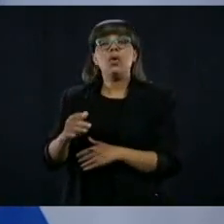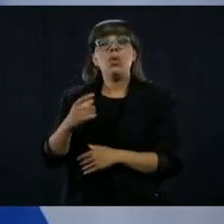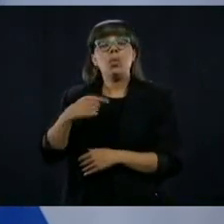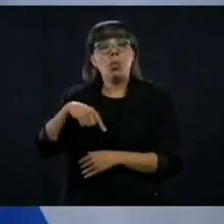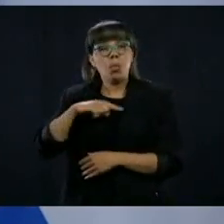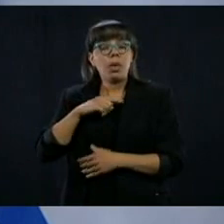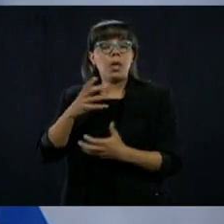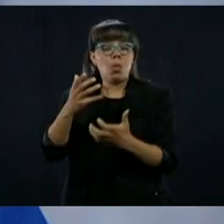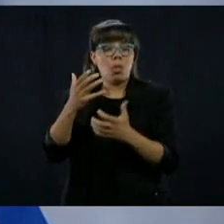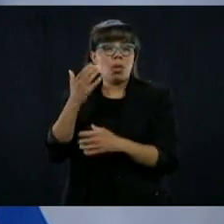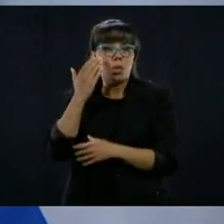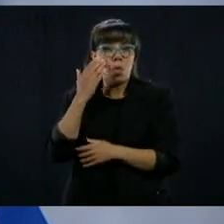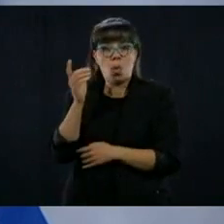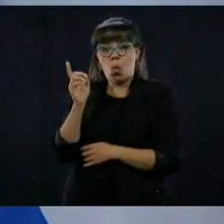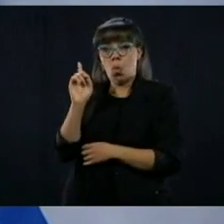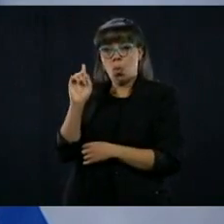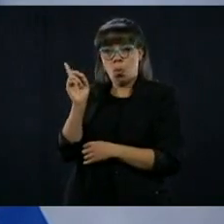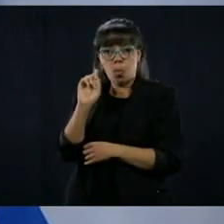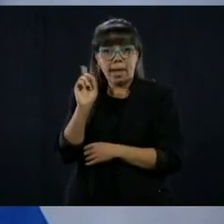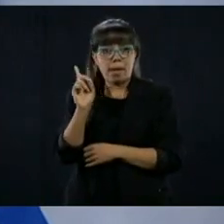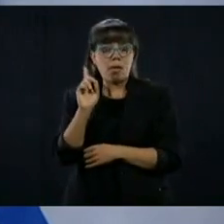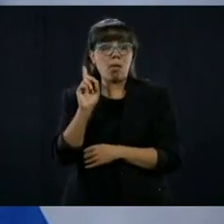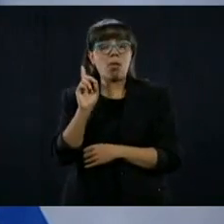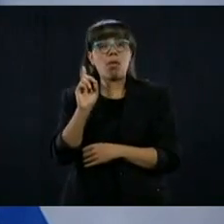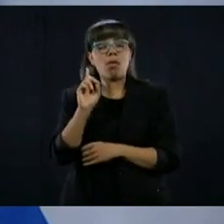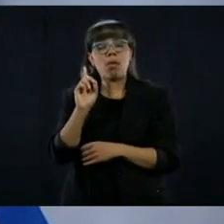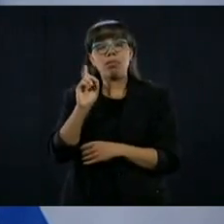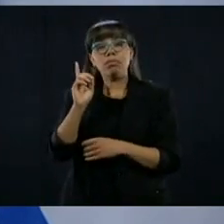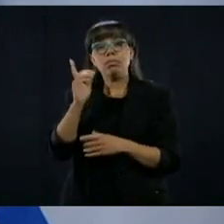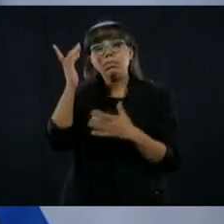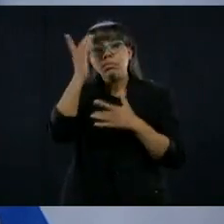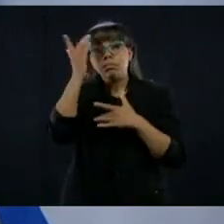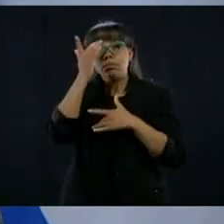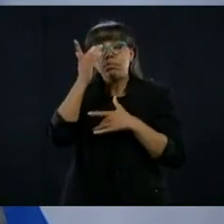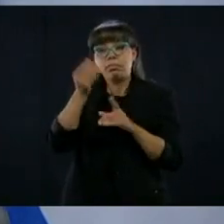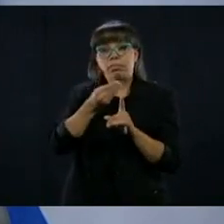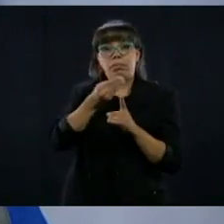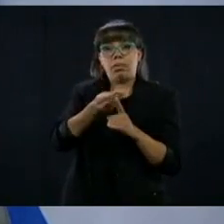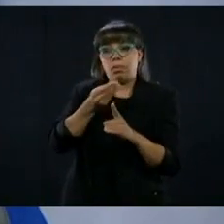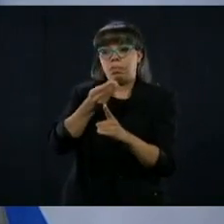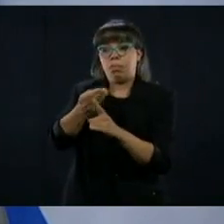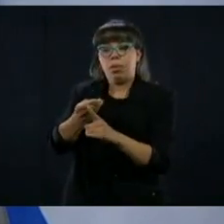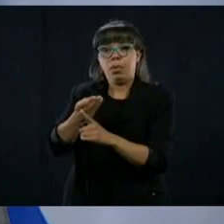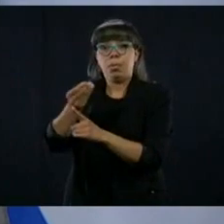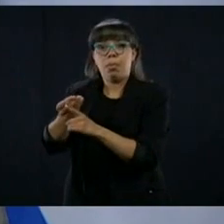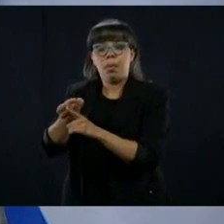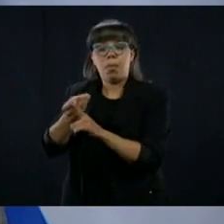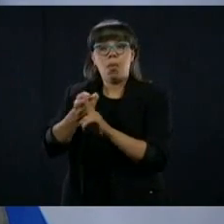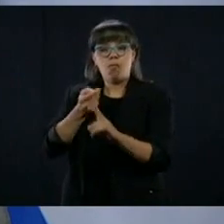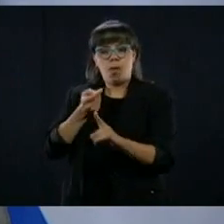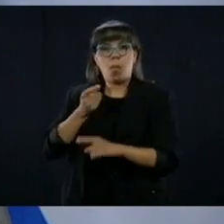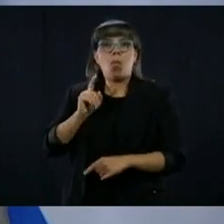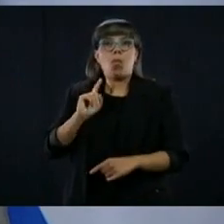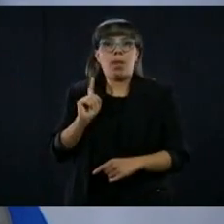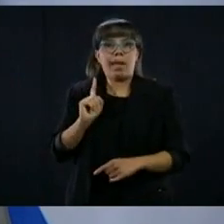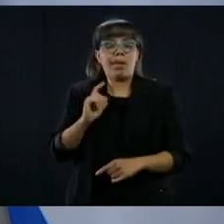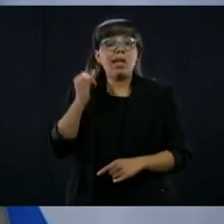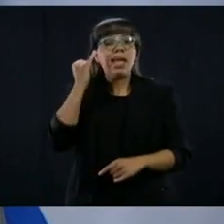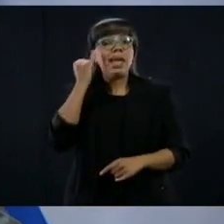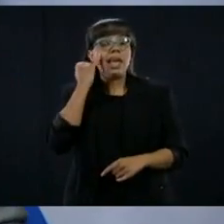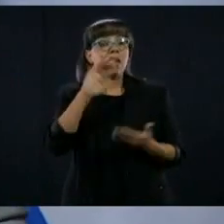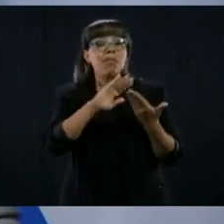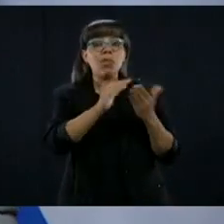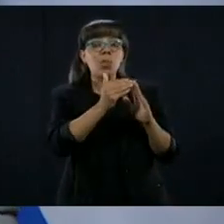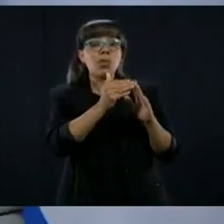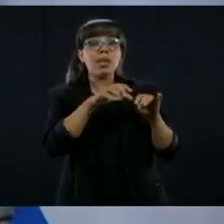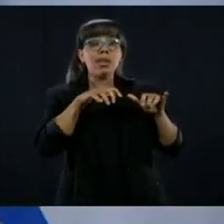where it's open, where people will have probably get the disease if they are not getting in the community. Imagine if